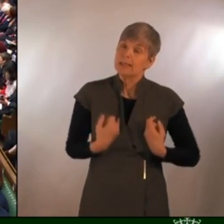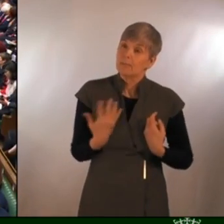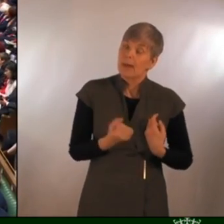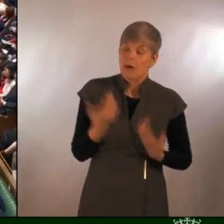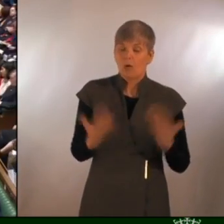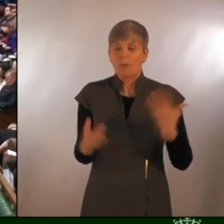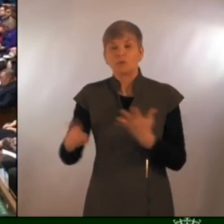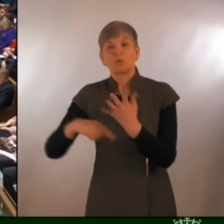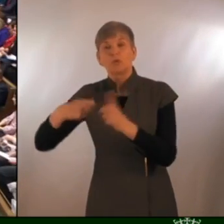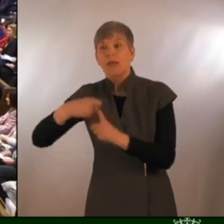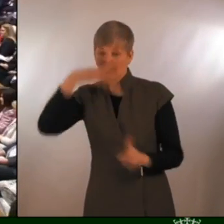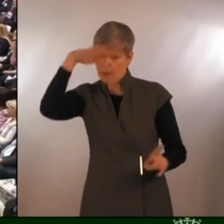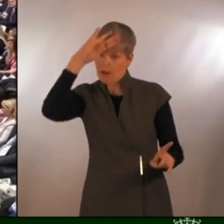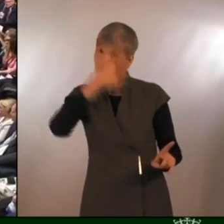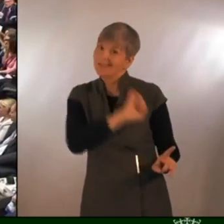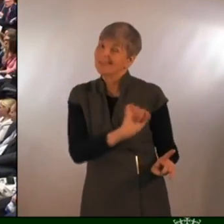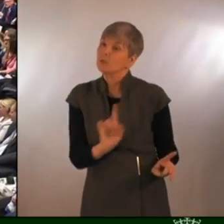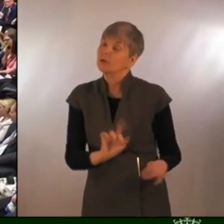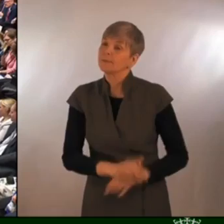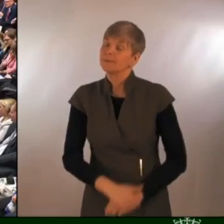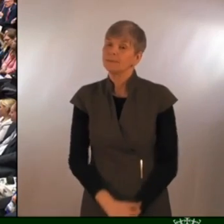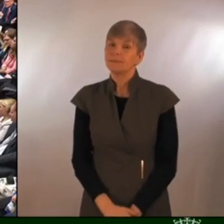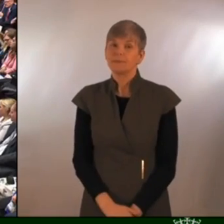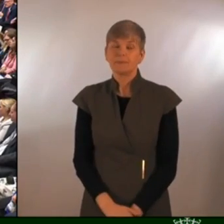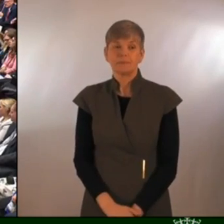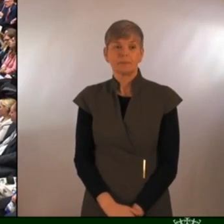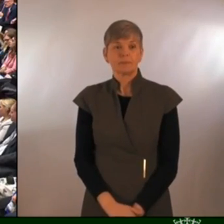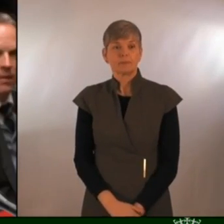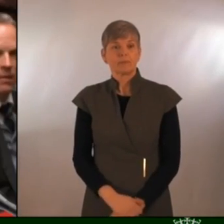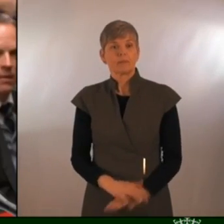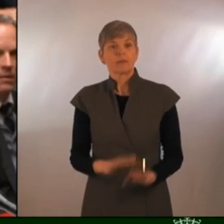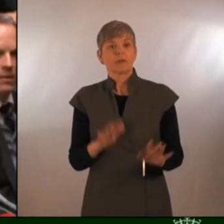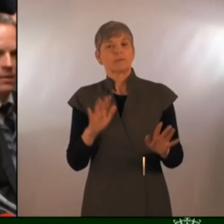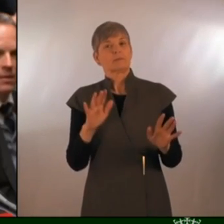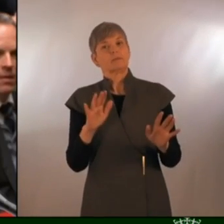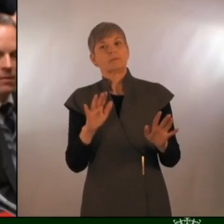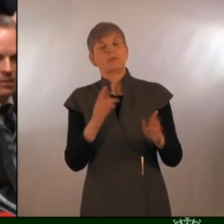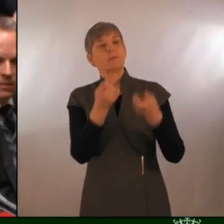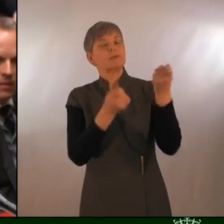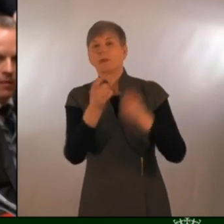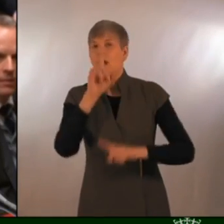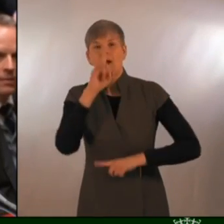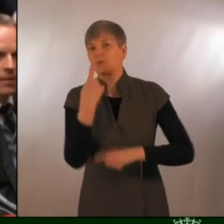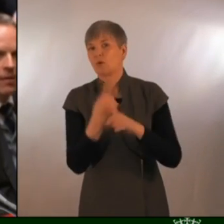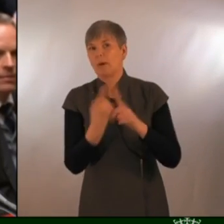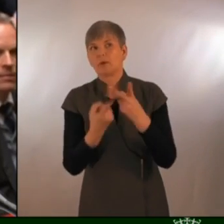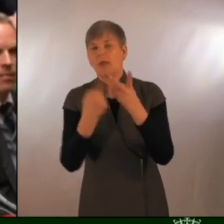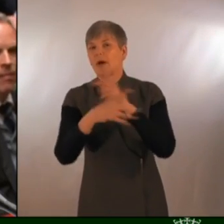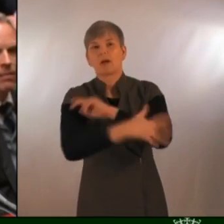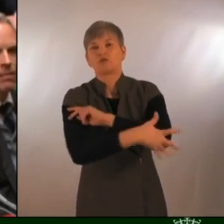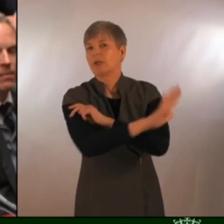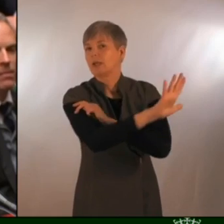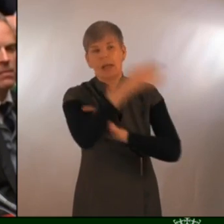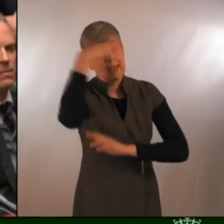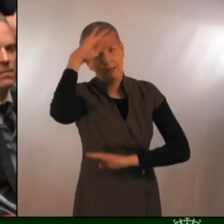Minister. Mr Speaker, it is not my duty to comment on the pay rates of other countries. What I can tell you, what I can